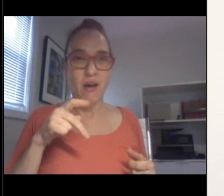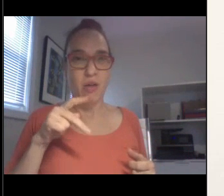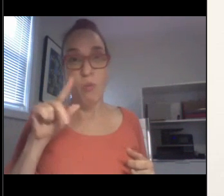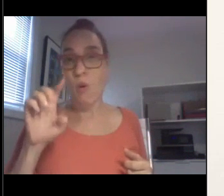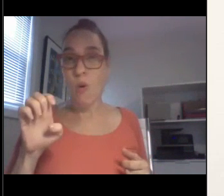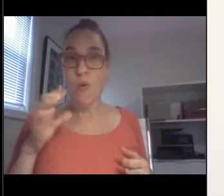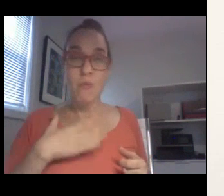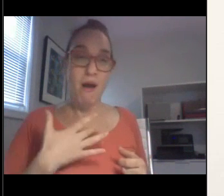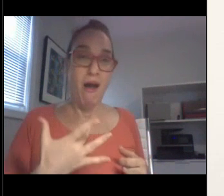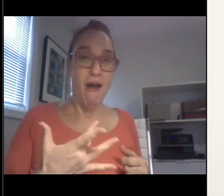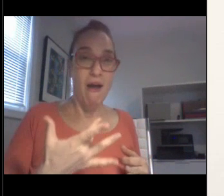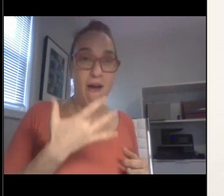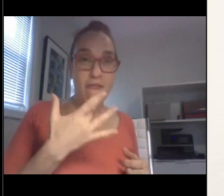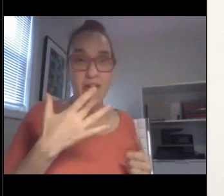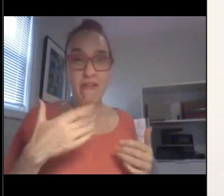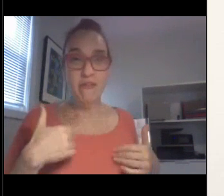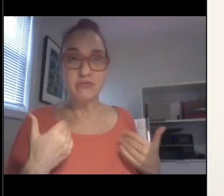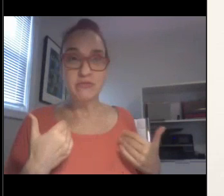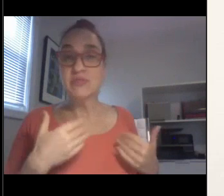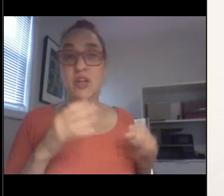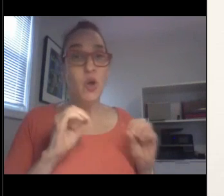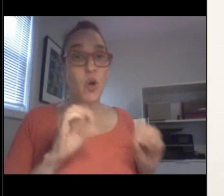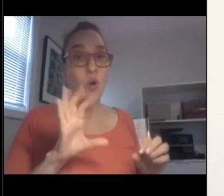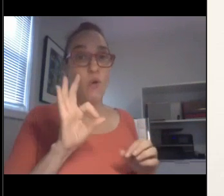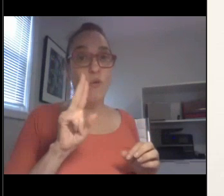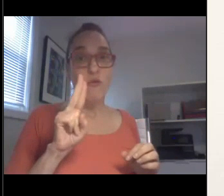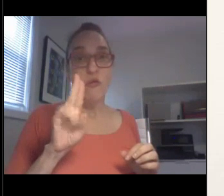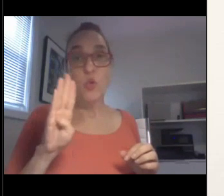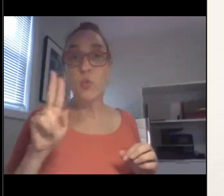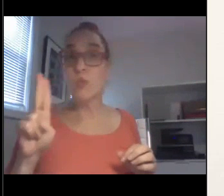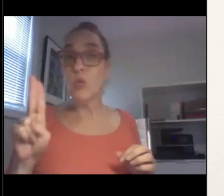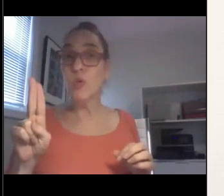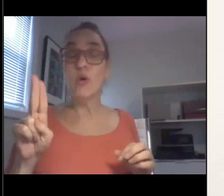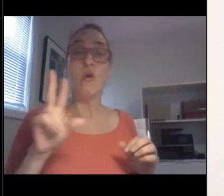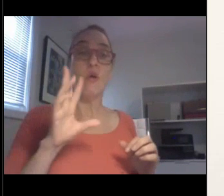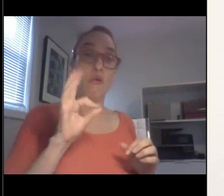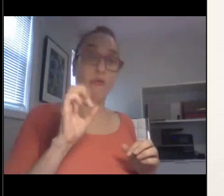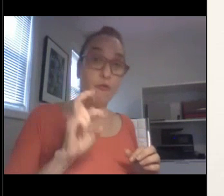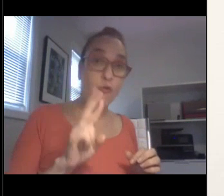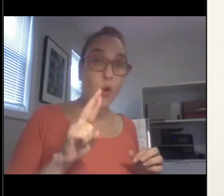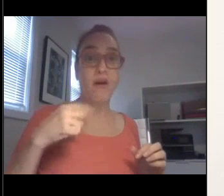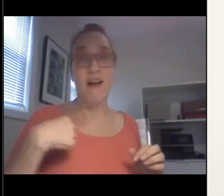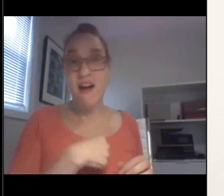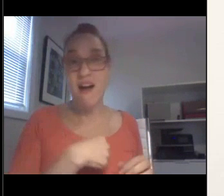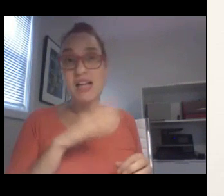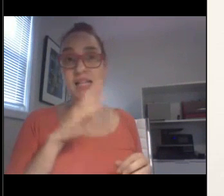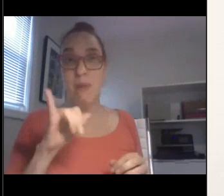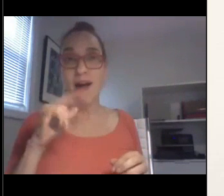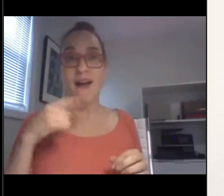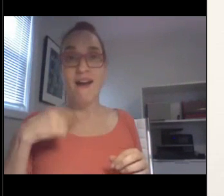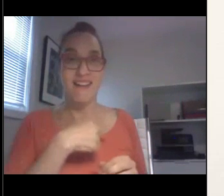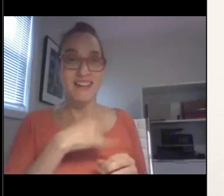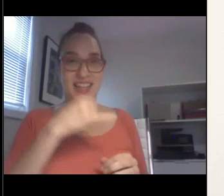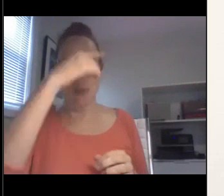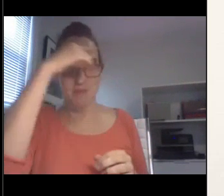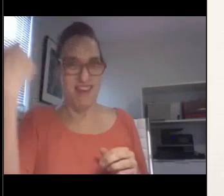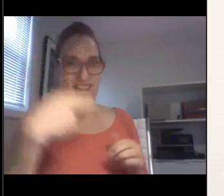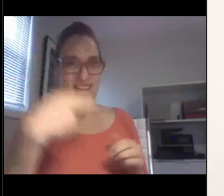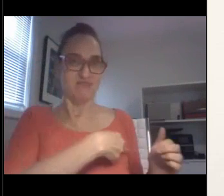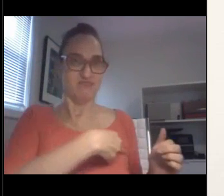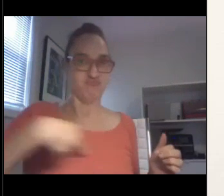a youth. No FUBU, Forest Bias, a Black brand, and no ghetto gear, whatever, again, ghetto